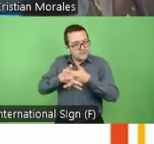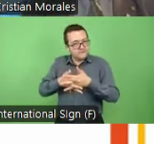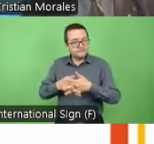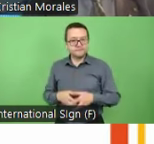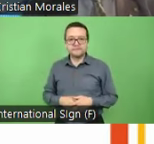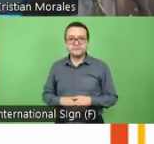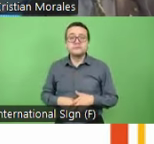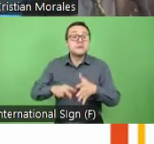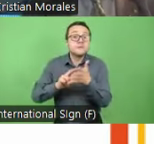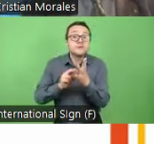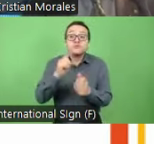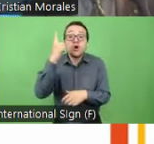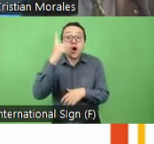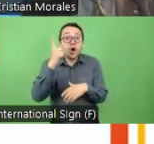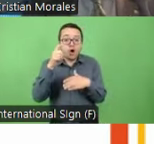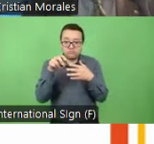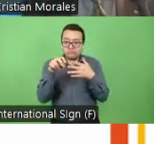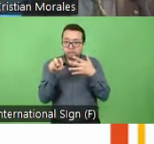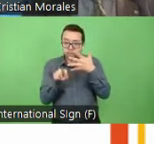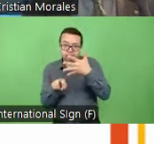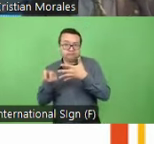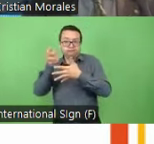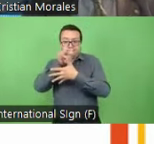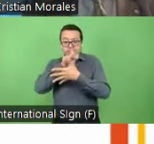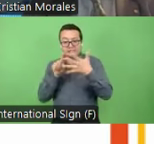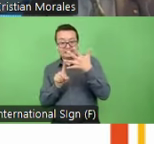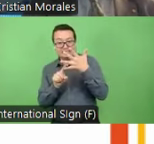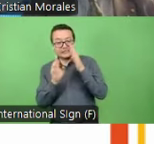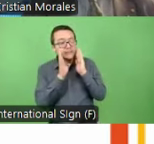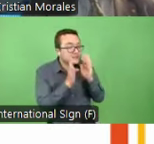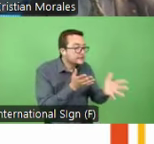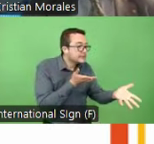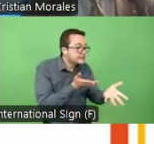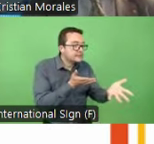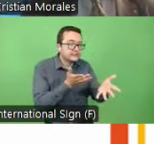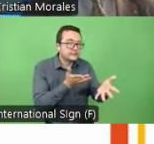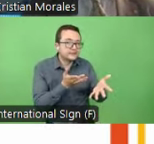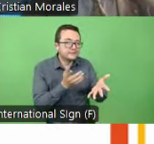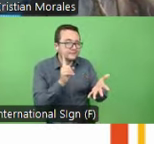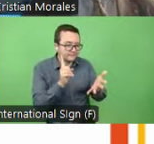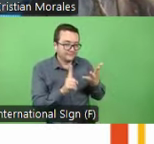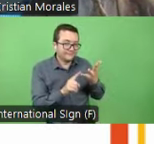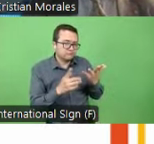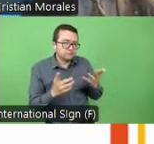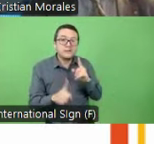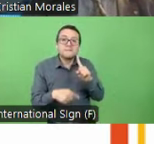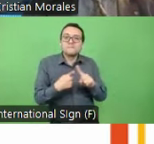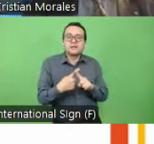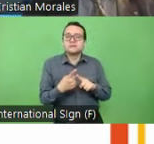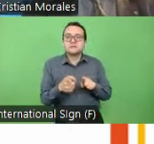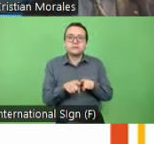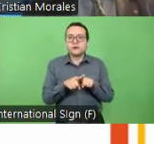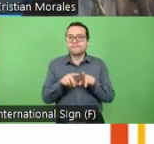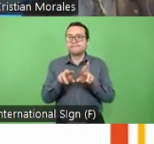primaria, perspectives of sino por la necesidad de primary evitar attention, but because of the la need of reproducción de avoiding the recetas y reproduction la of necesidad de